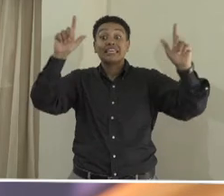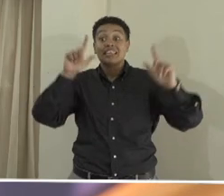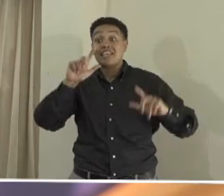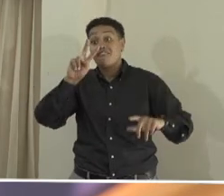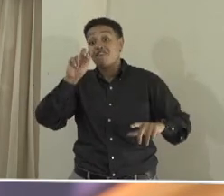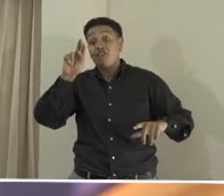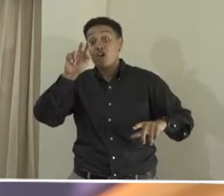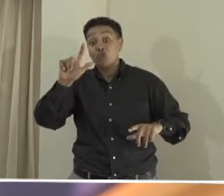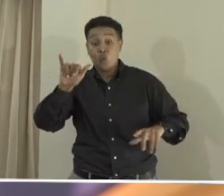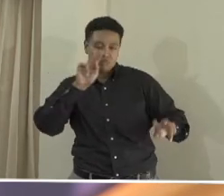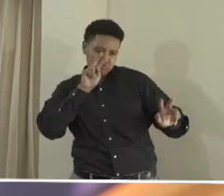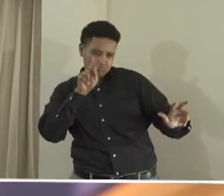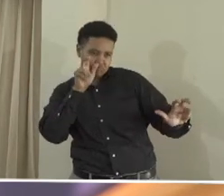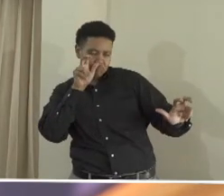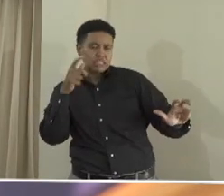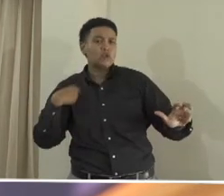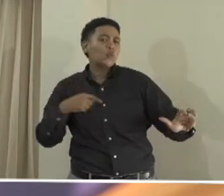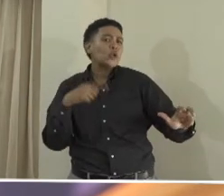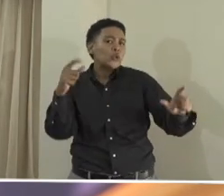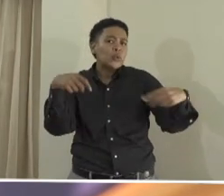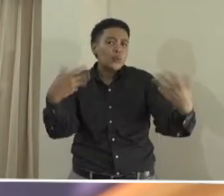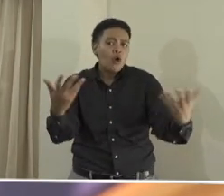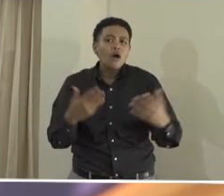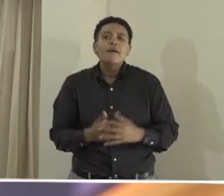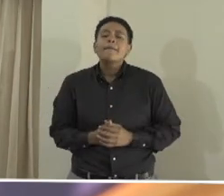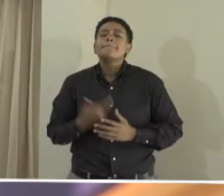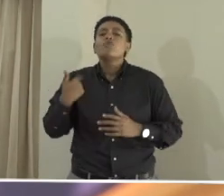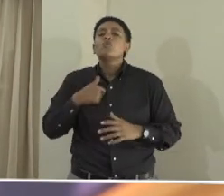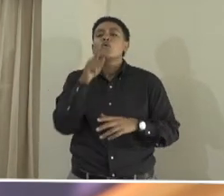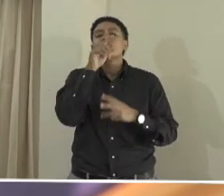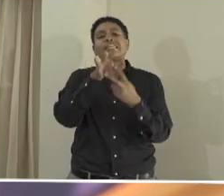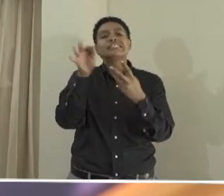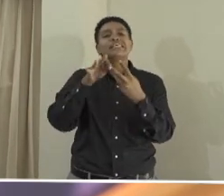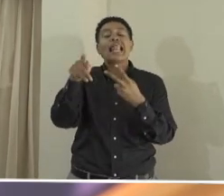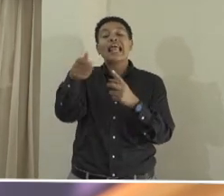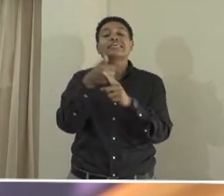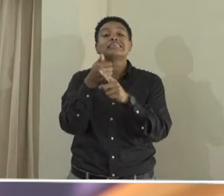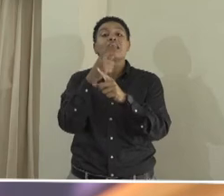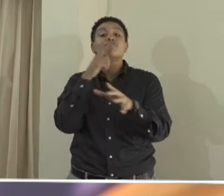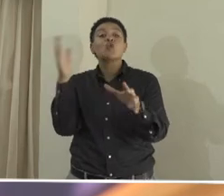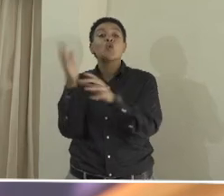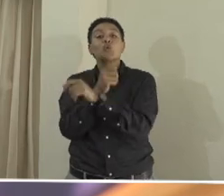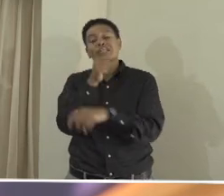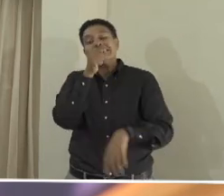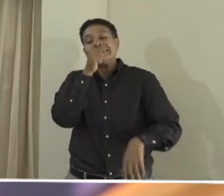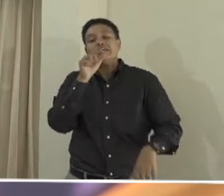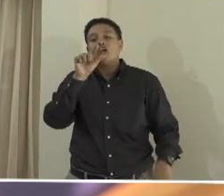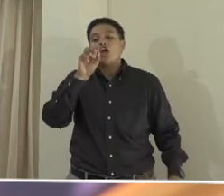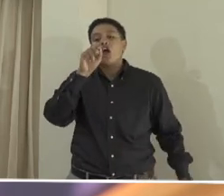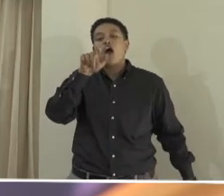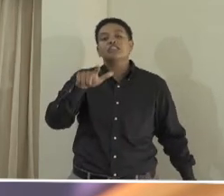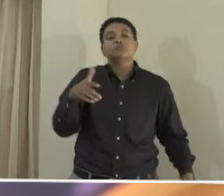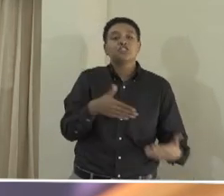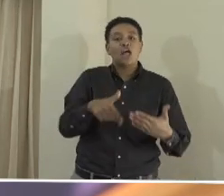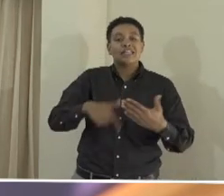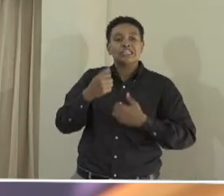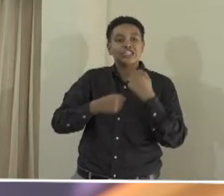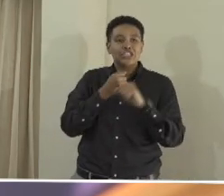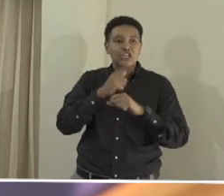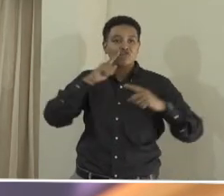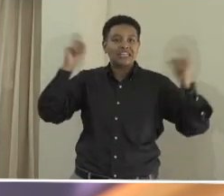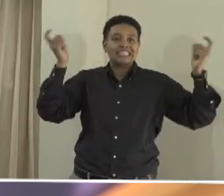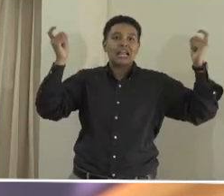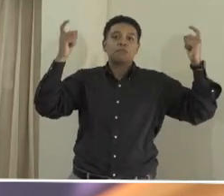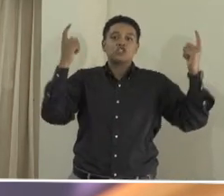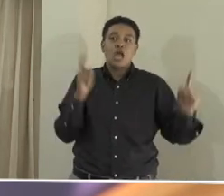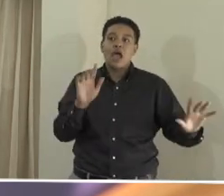virtually as we select the winning gospel song for this year's